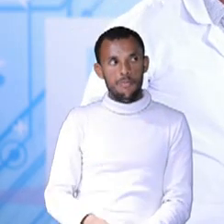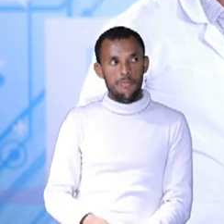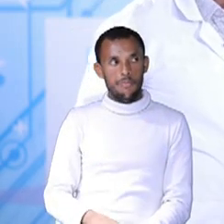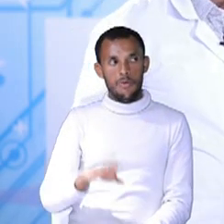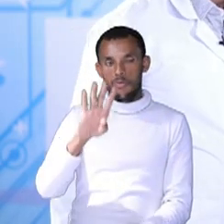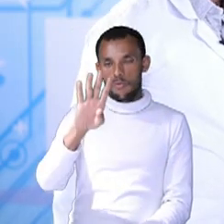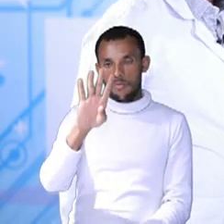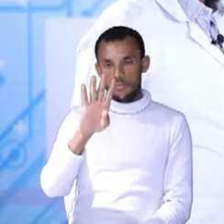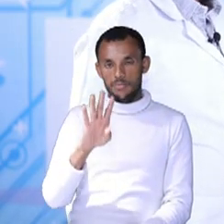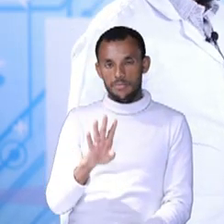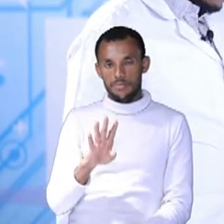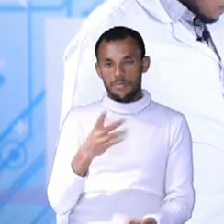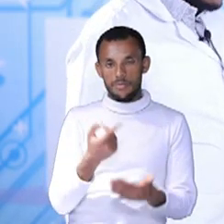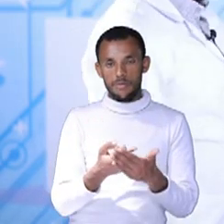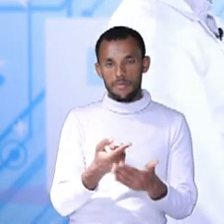4 here.